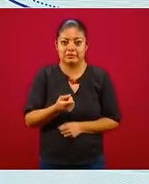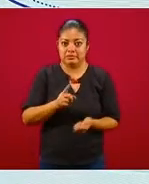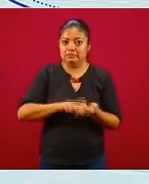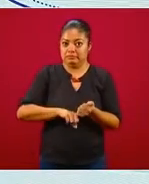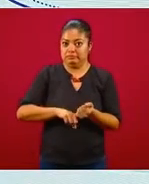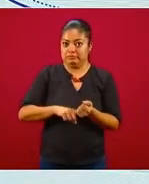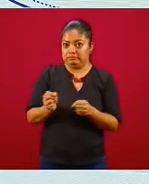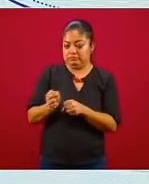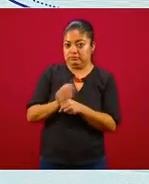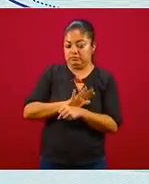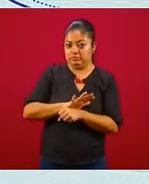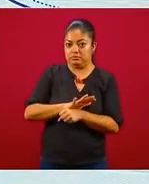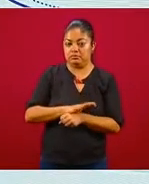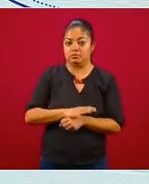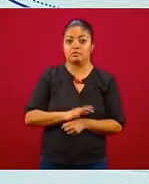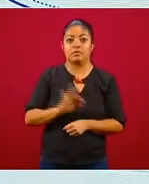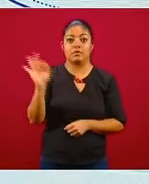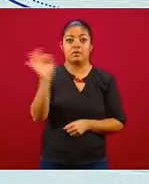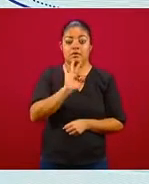So we see how